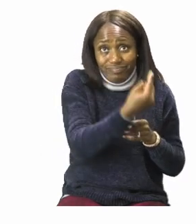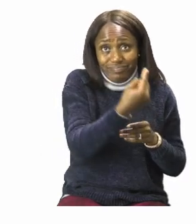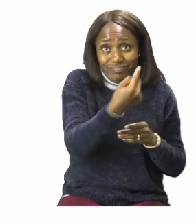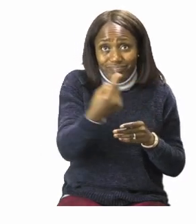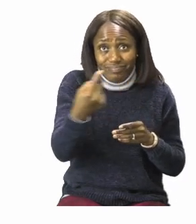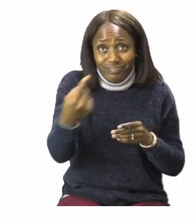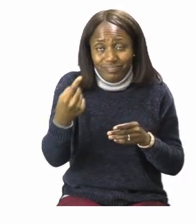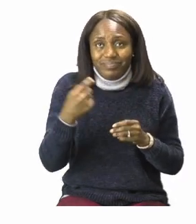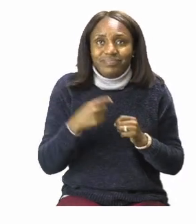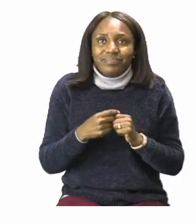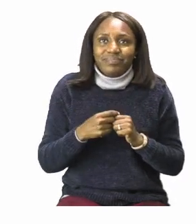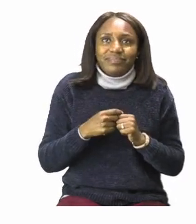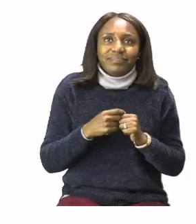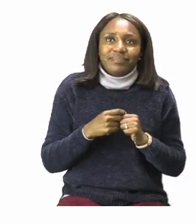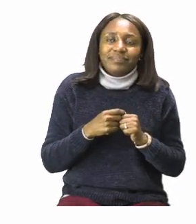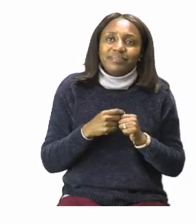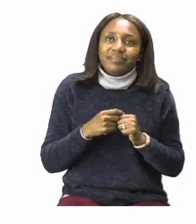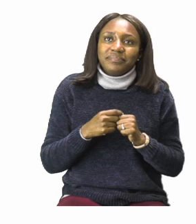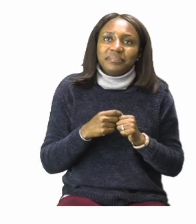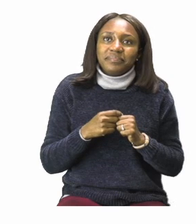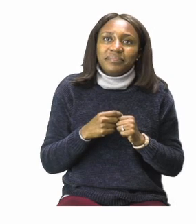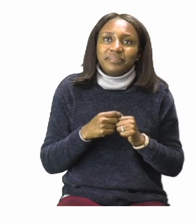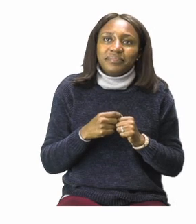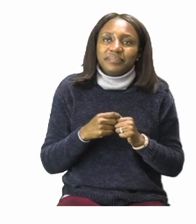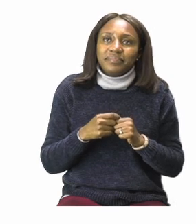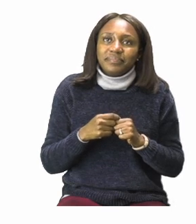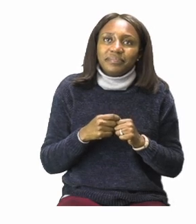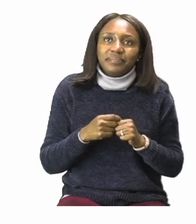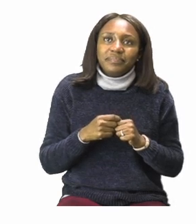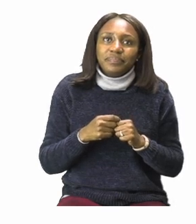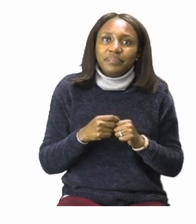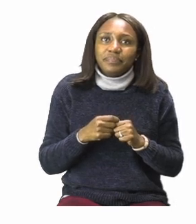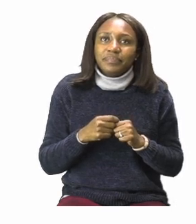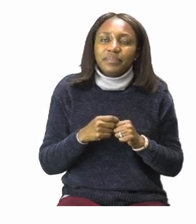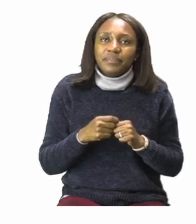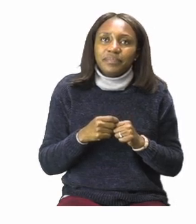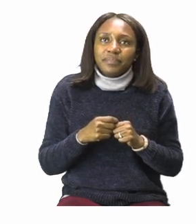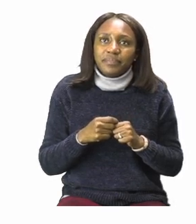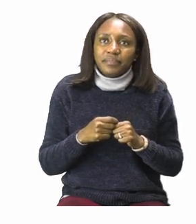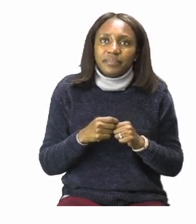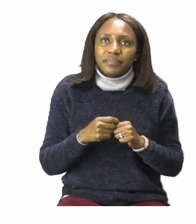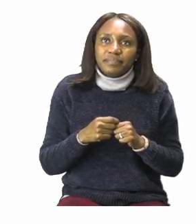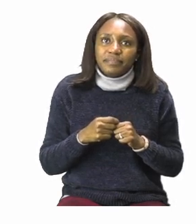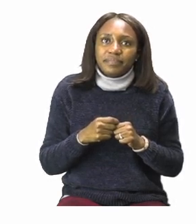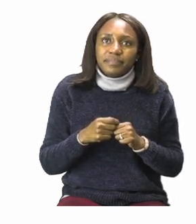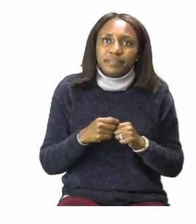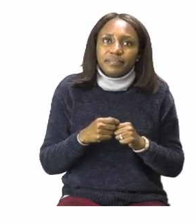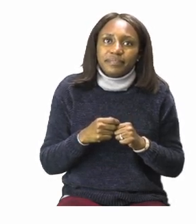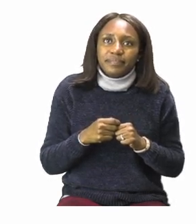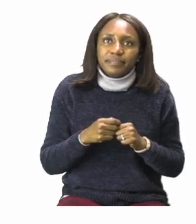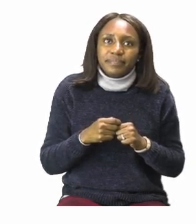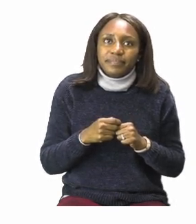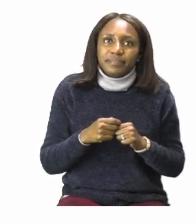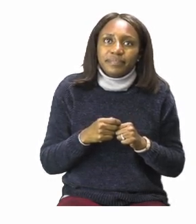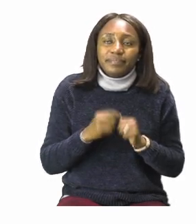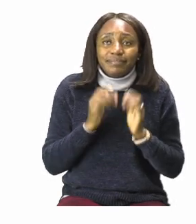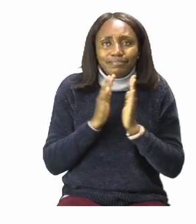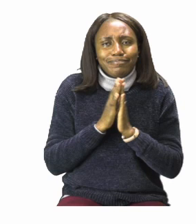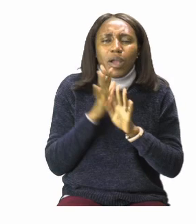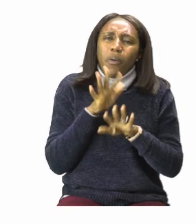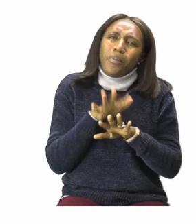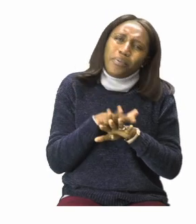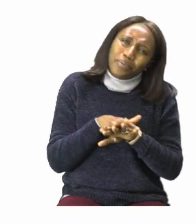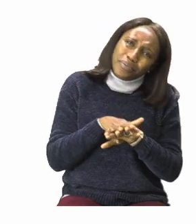Then, the other 2 problems with the bicycle, you are going to figure out by yourselves. So take your time and